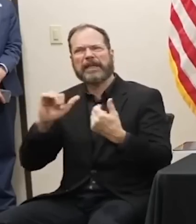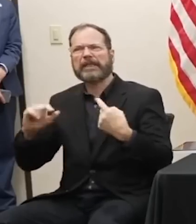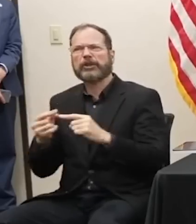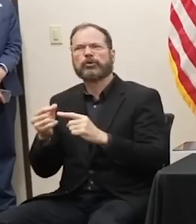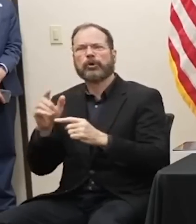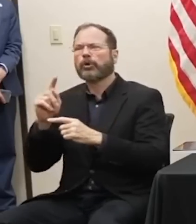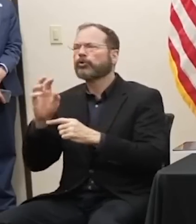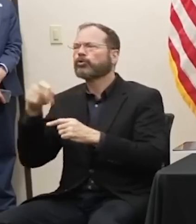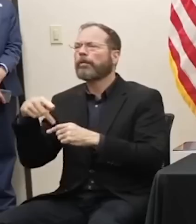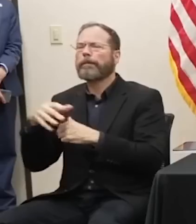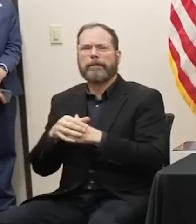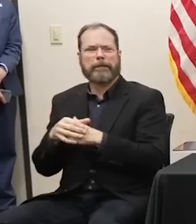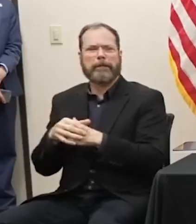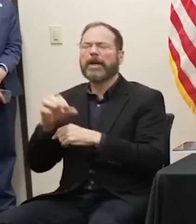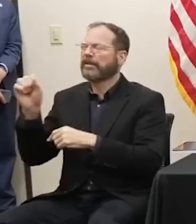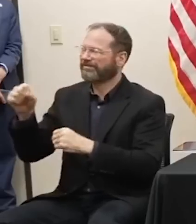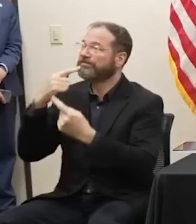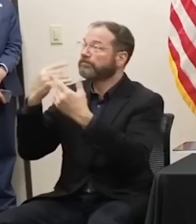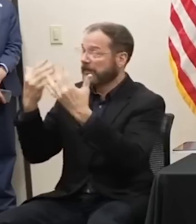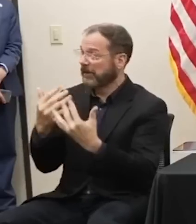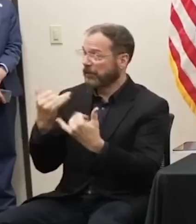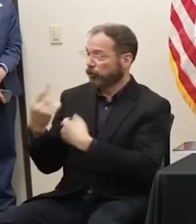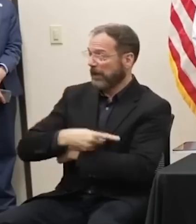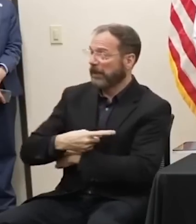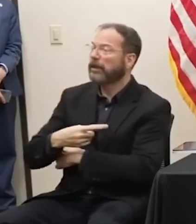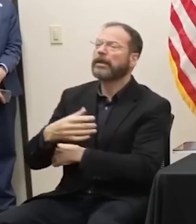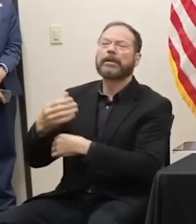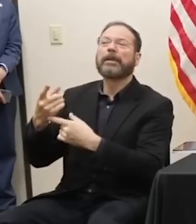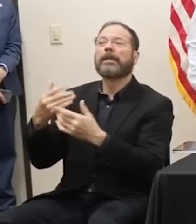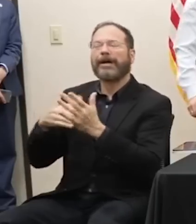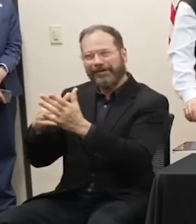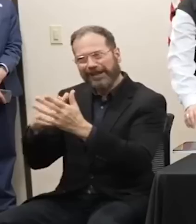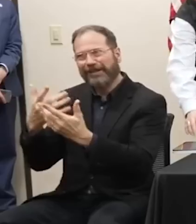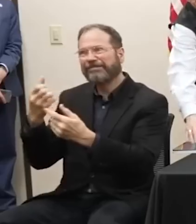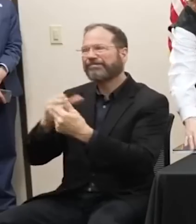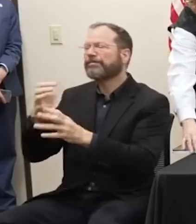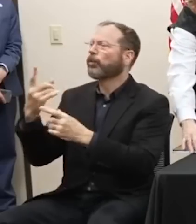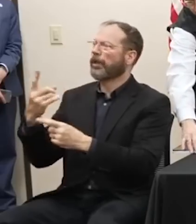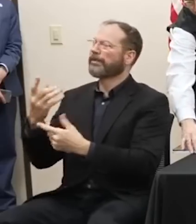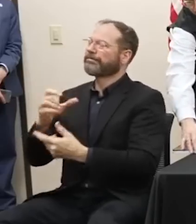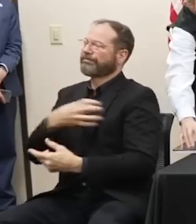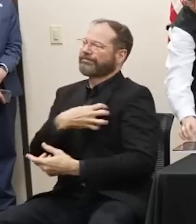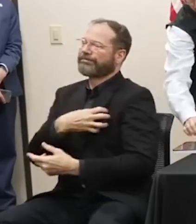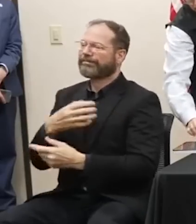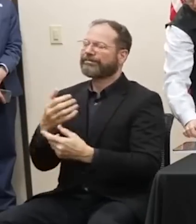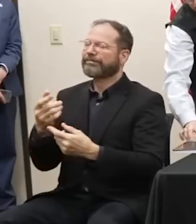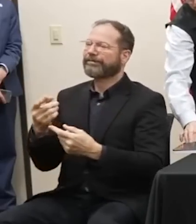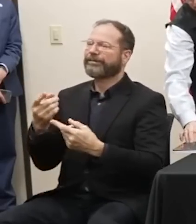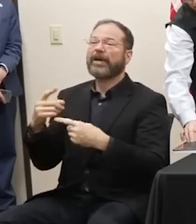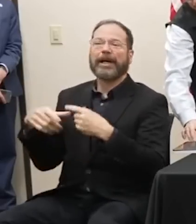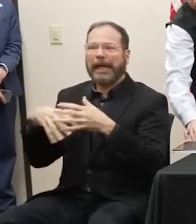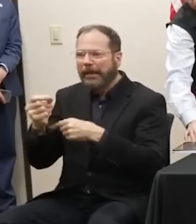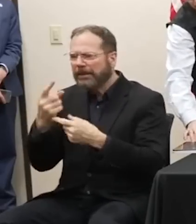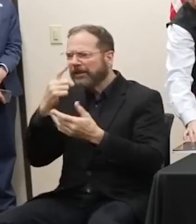trooper? Well, yes, sir. Unfortunately, early today, which happens often in these storms like that, we had a trooper. And as you can imagine, always getting out, having